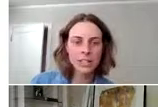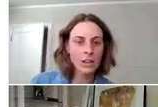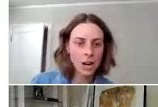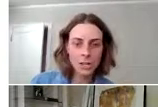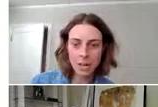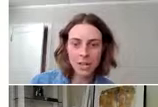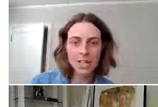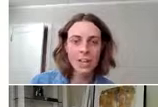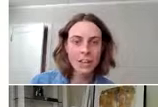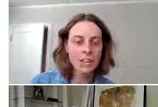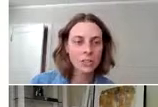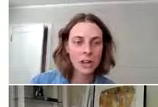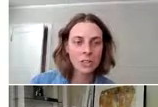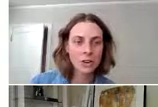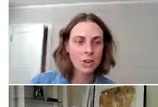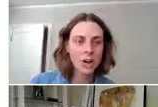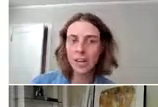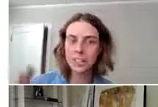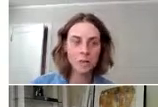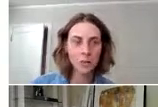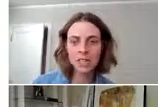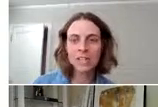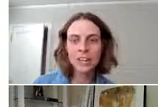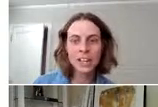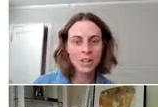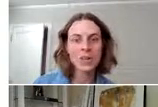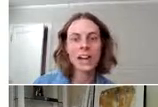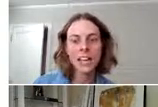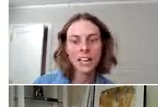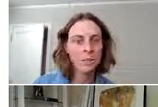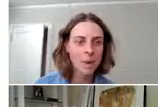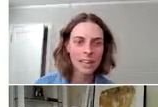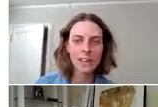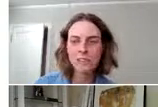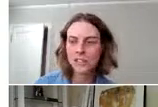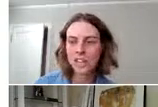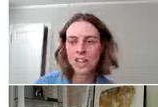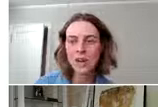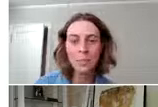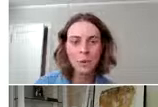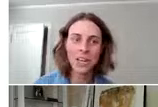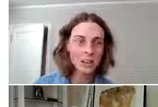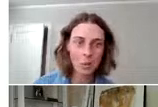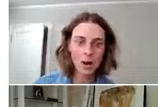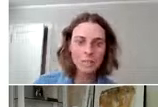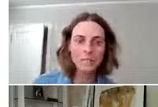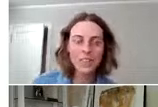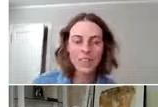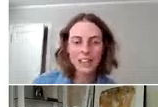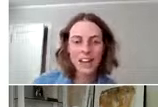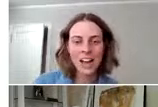Charlotte, this large man-made lake is great for all kinds of outdoor activity, including hiking, biking, fishing, boating, and